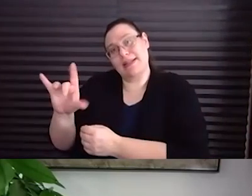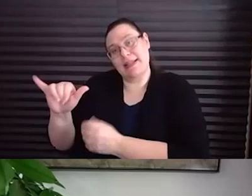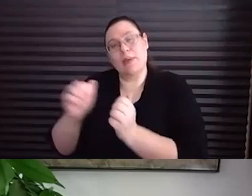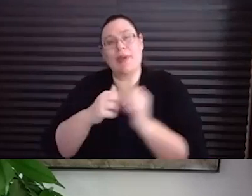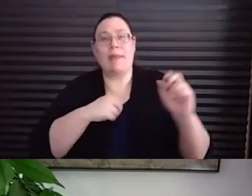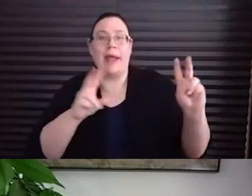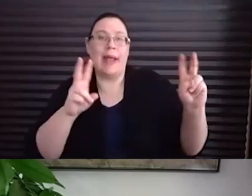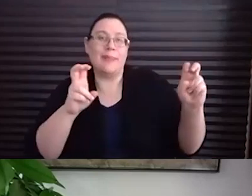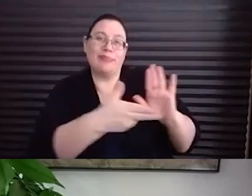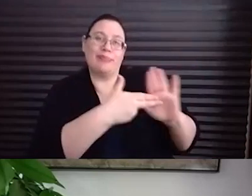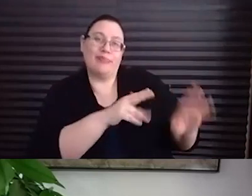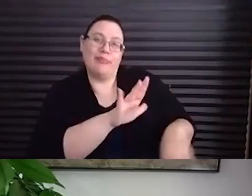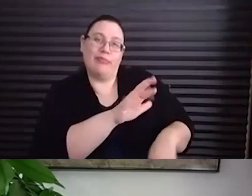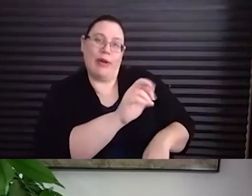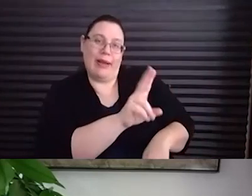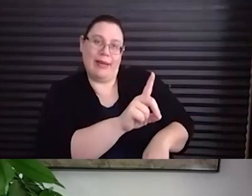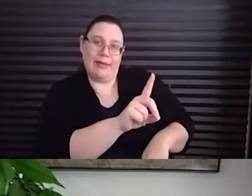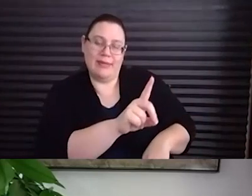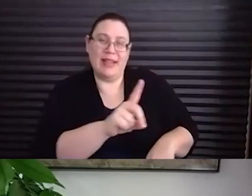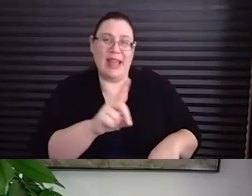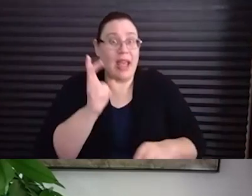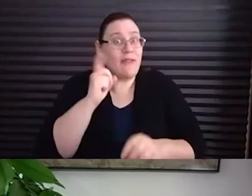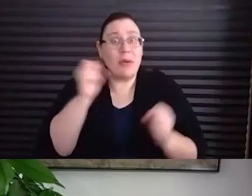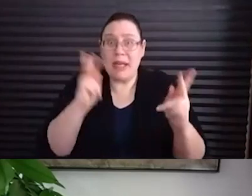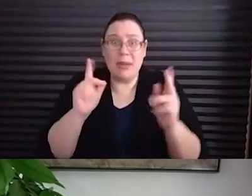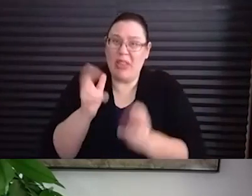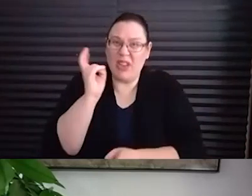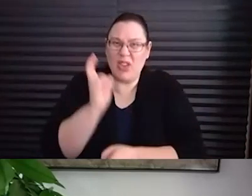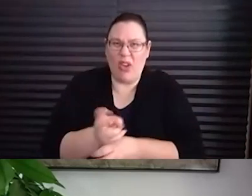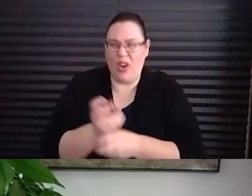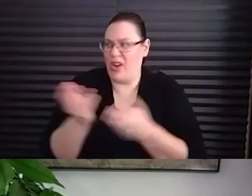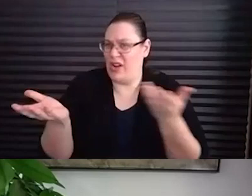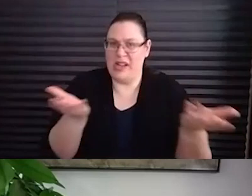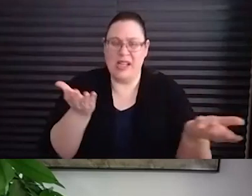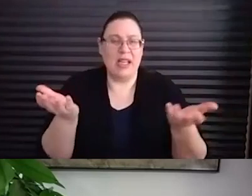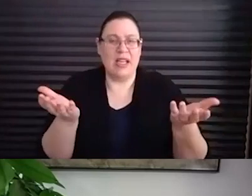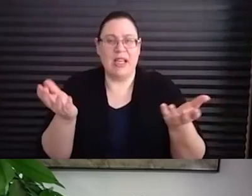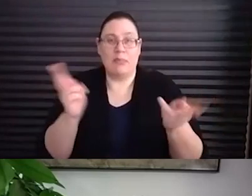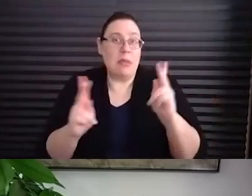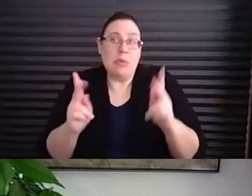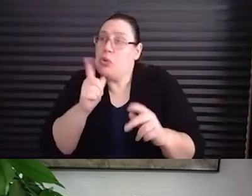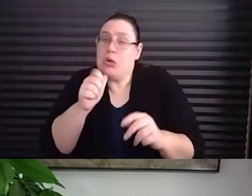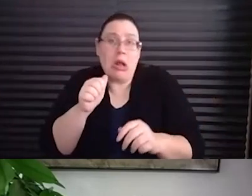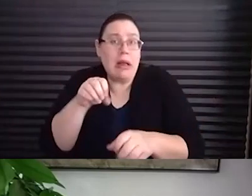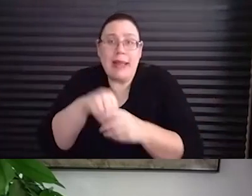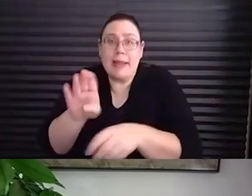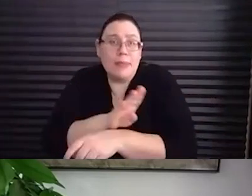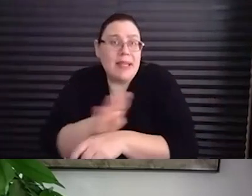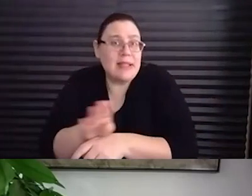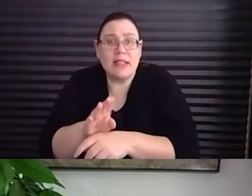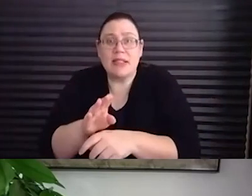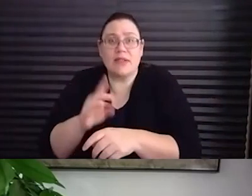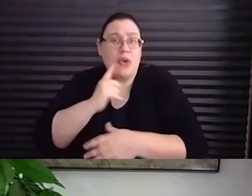unquote brand as well? And I think that's something that's very hard for a lot of people to do too, even, you know, just people who aren't even in the business when it comes to